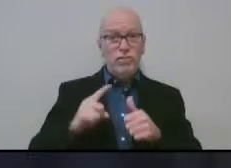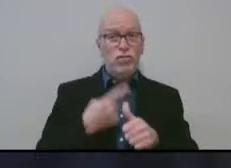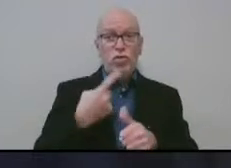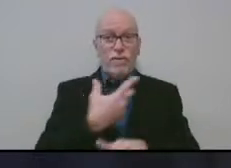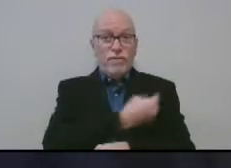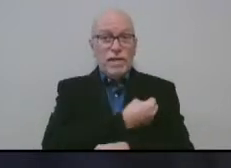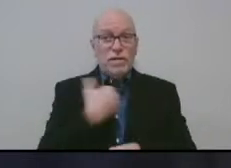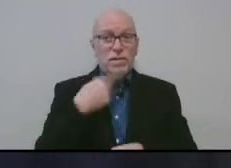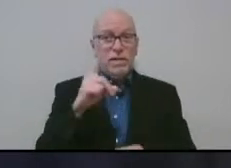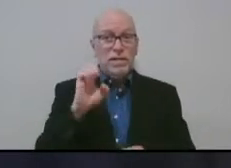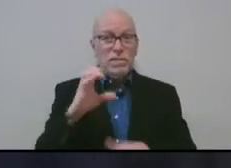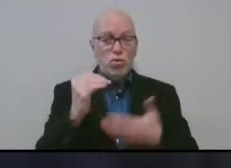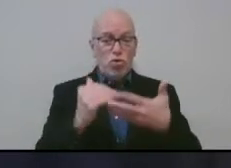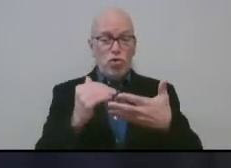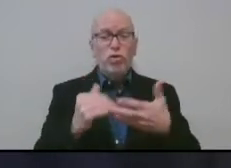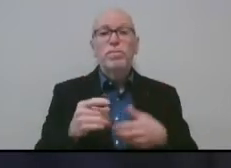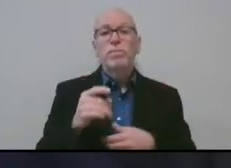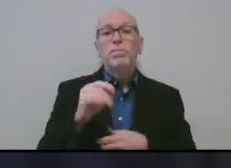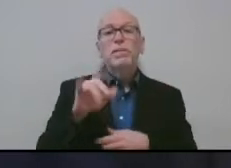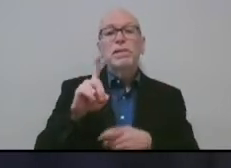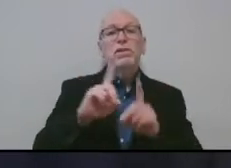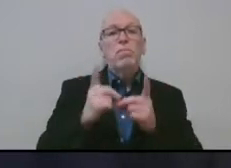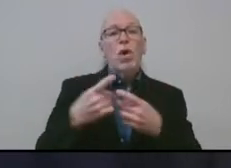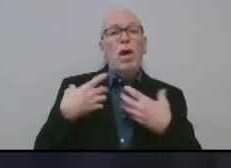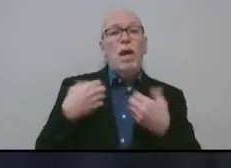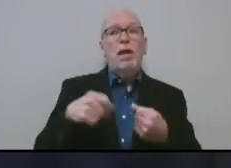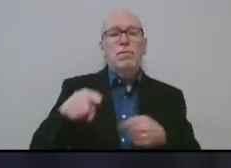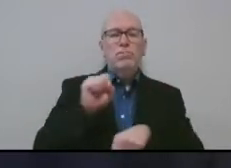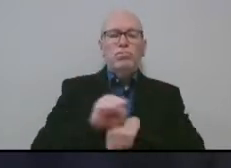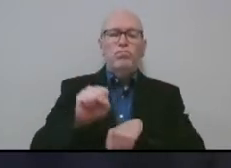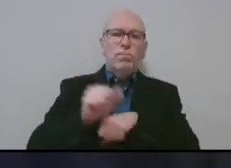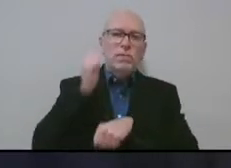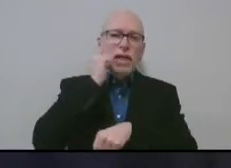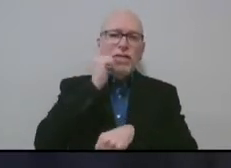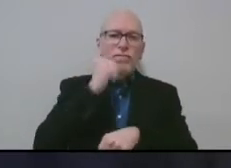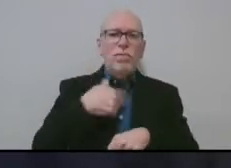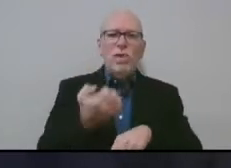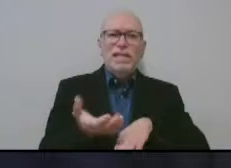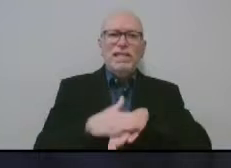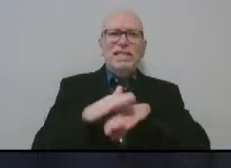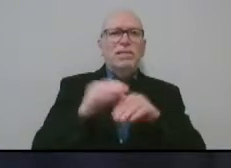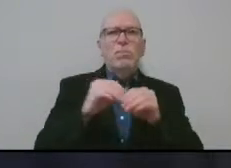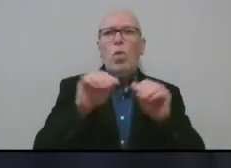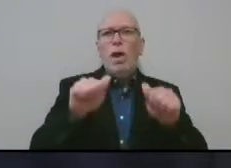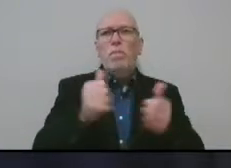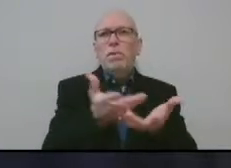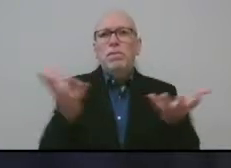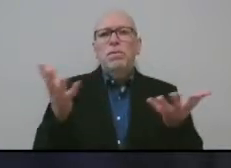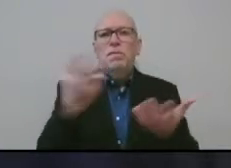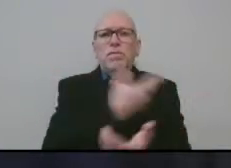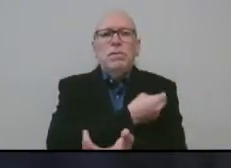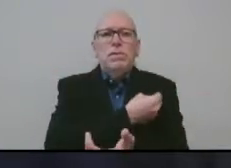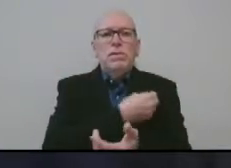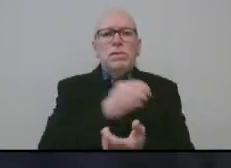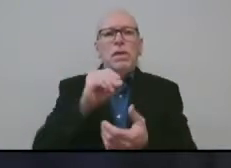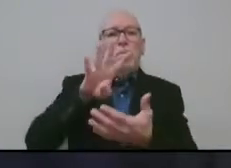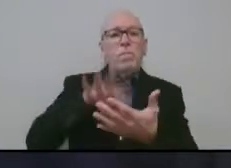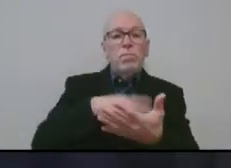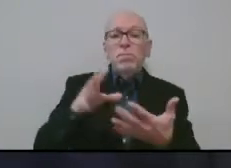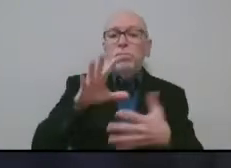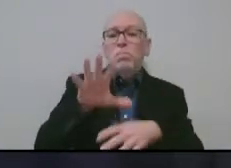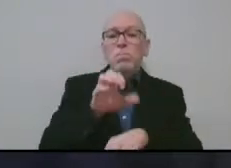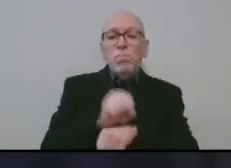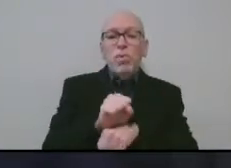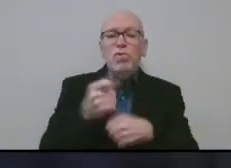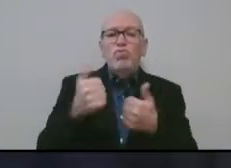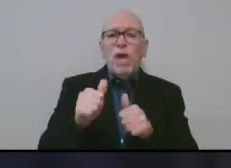in mid-December, the Indiana Department of Health has been working daily to increase access to vaccine and make the process of scheduling an appointment as easy